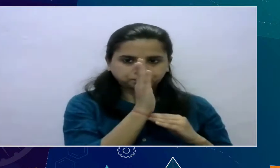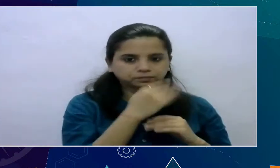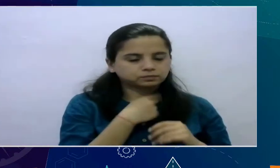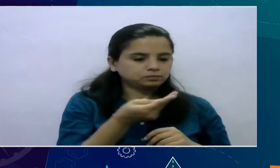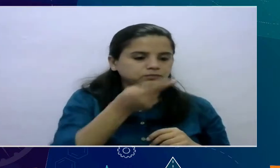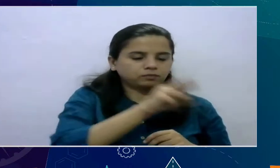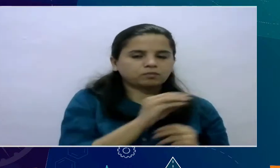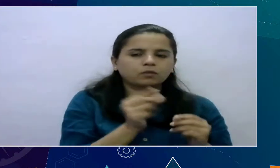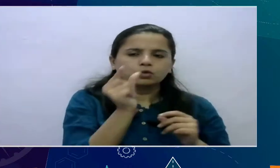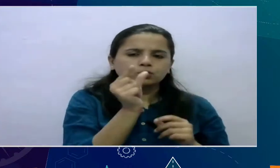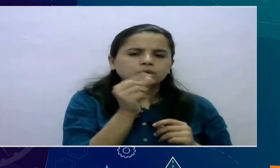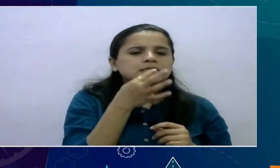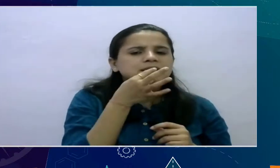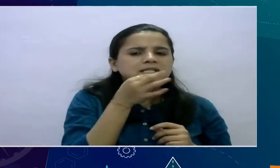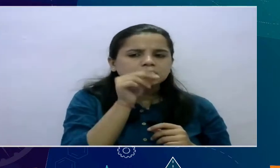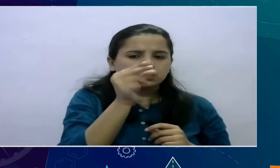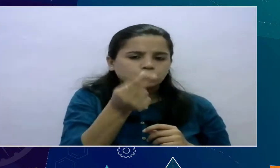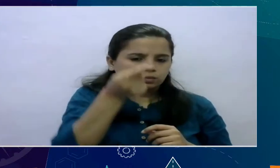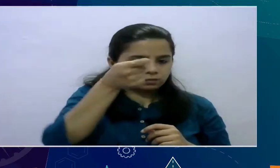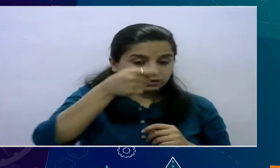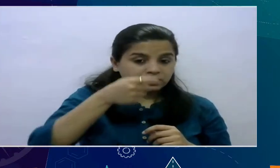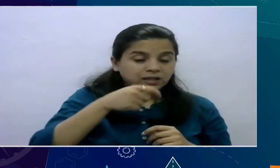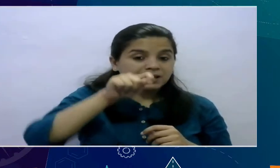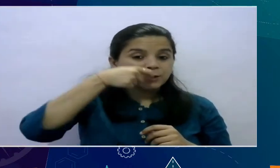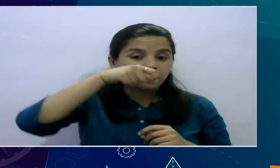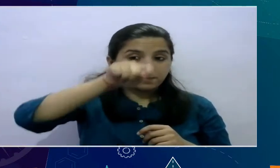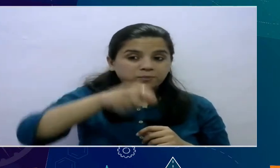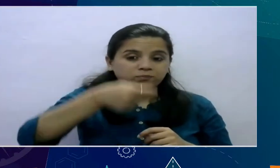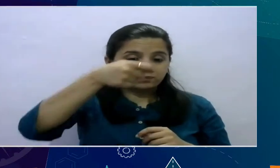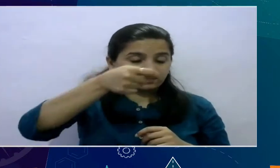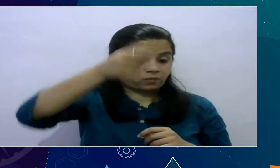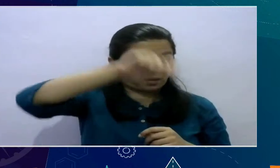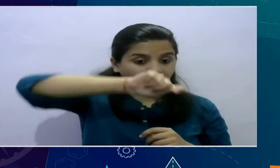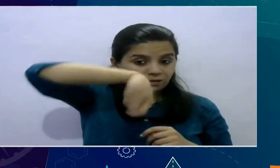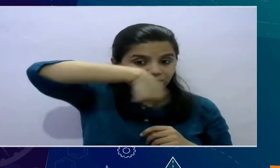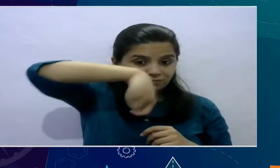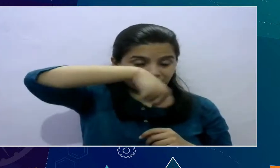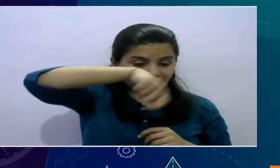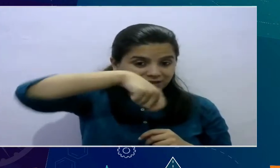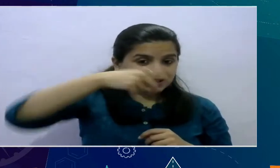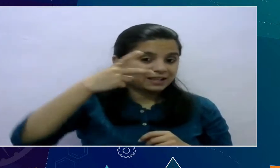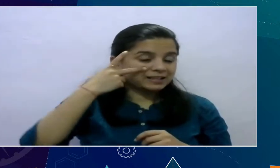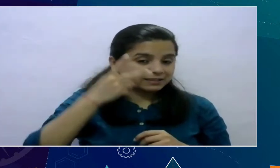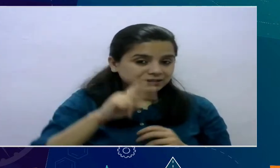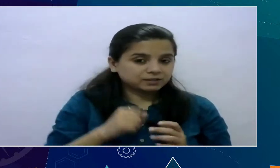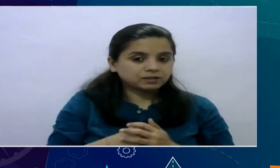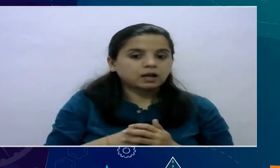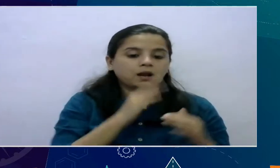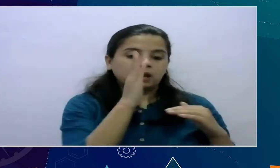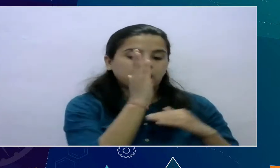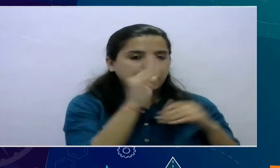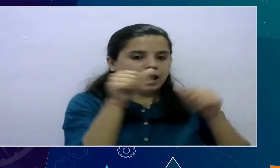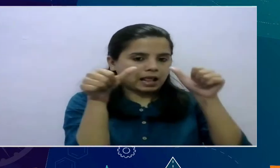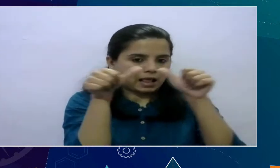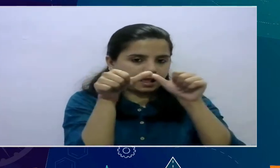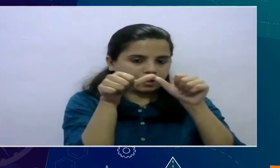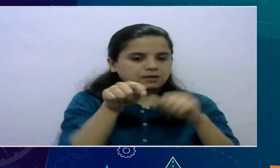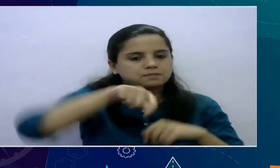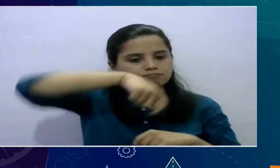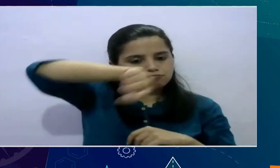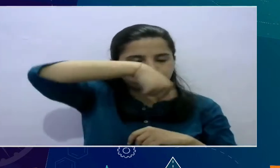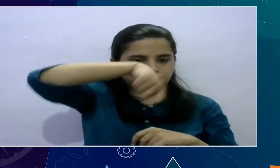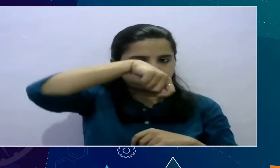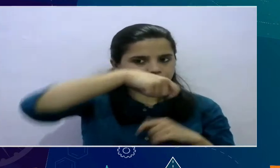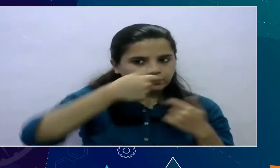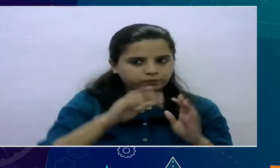a small amount of salt and then add it to the beaker, to the glass A.